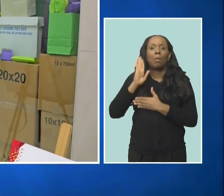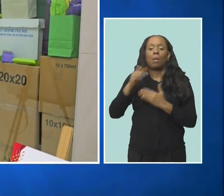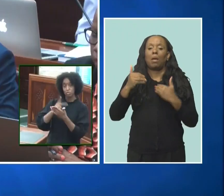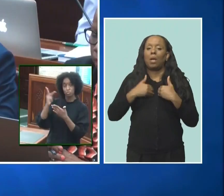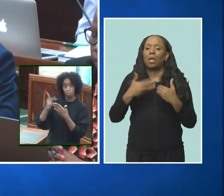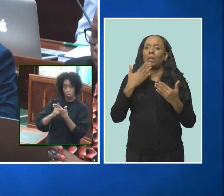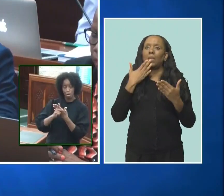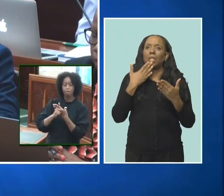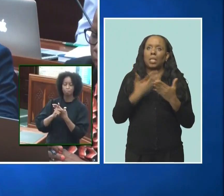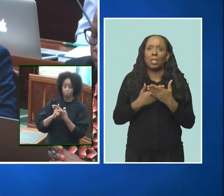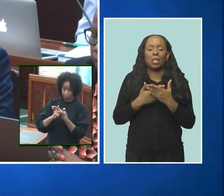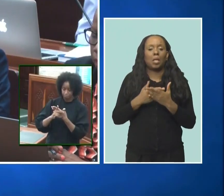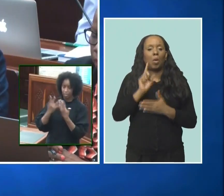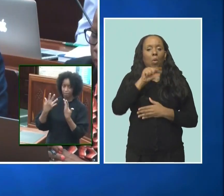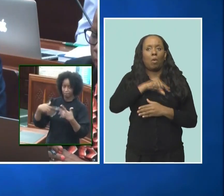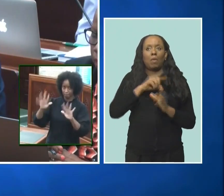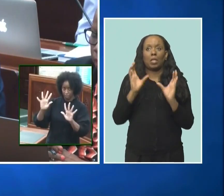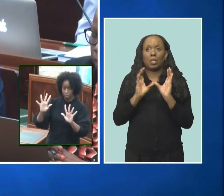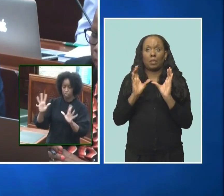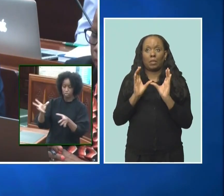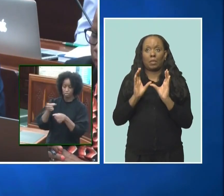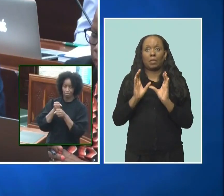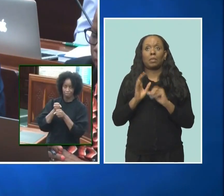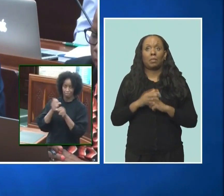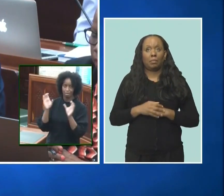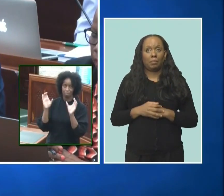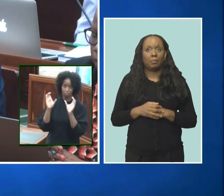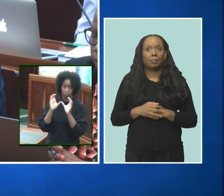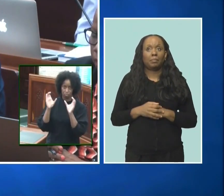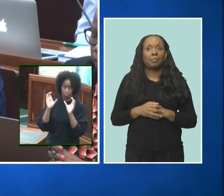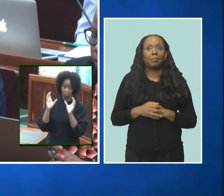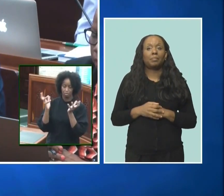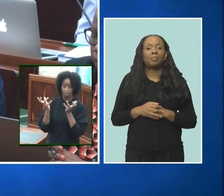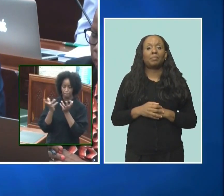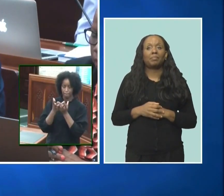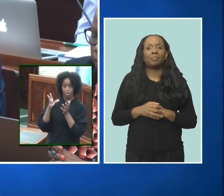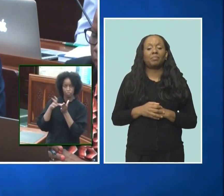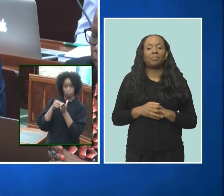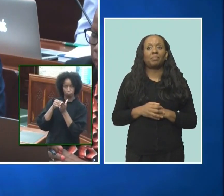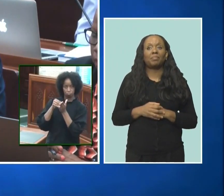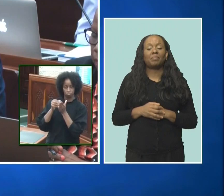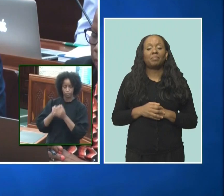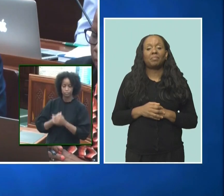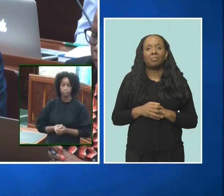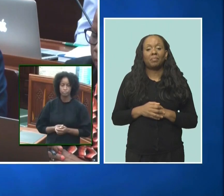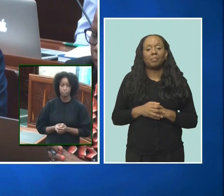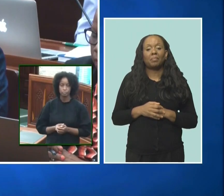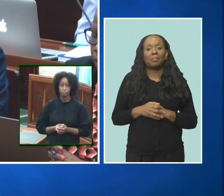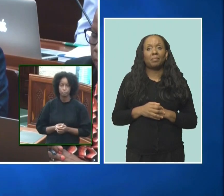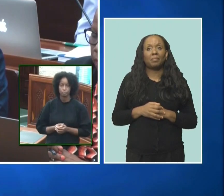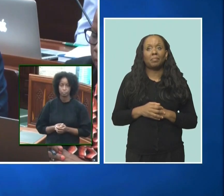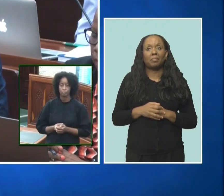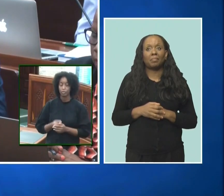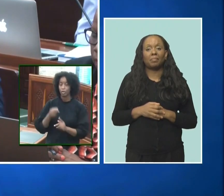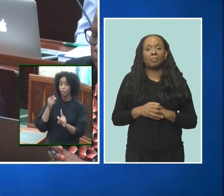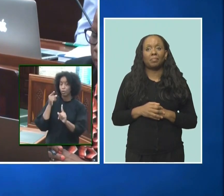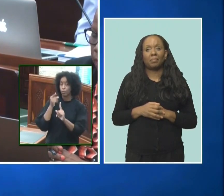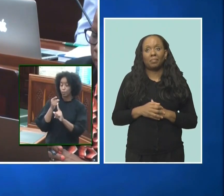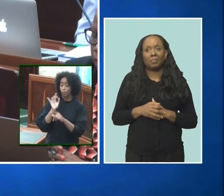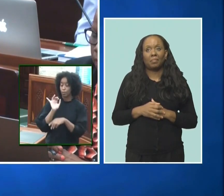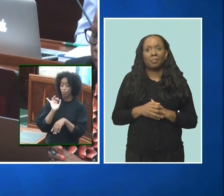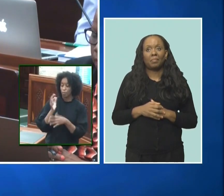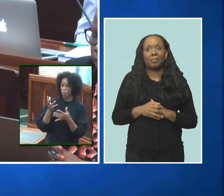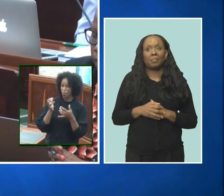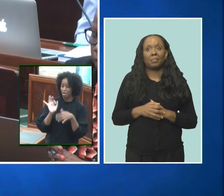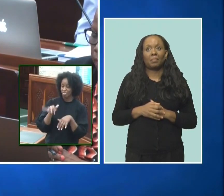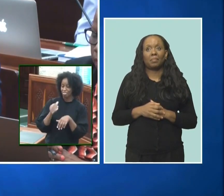in relation to the training that is happening there. In addition to that, we are hoping to move this program through the region. I